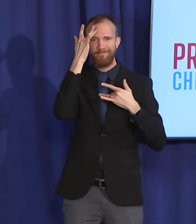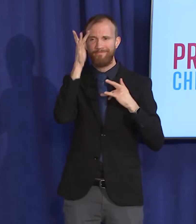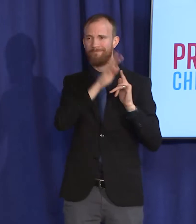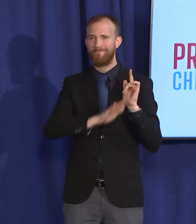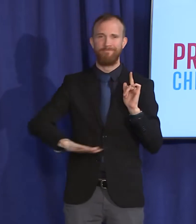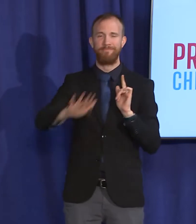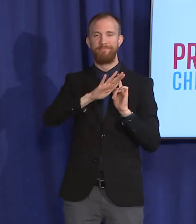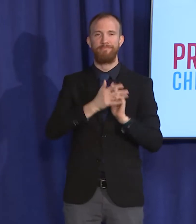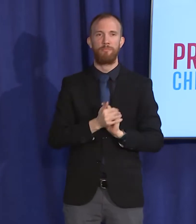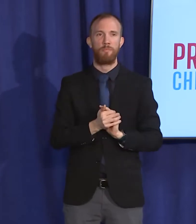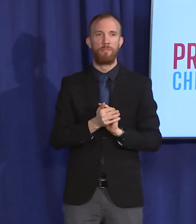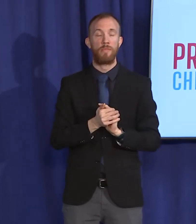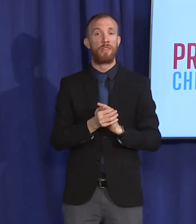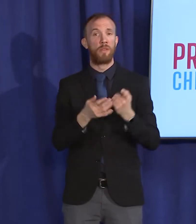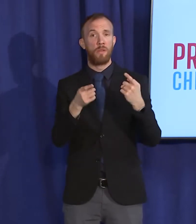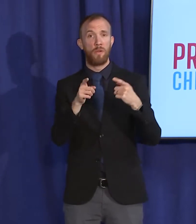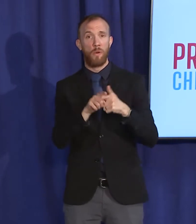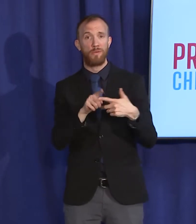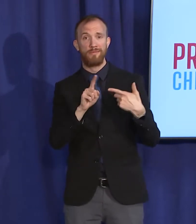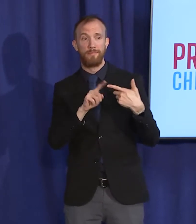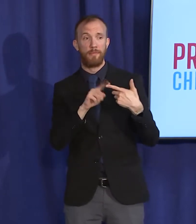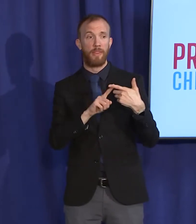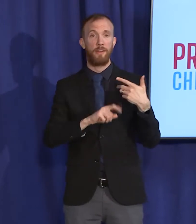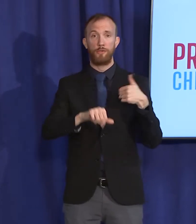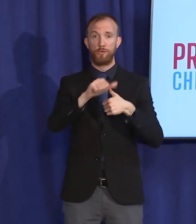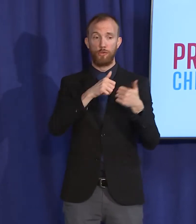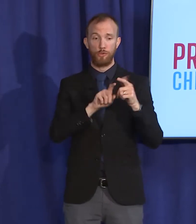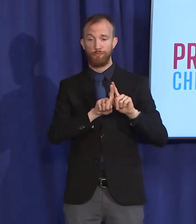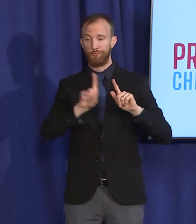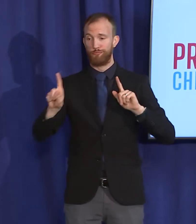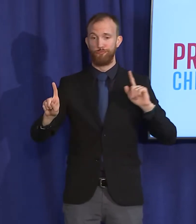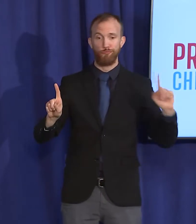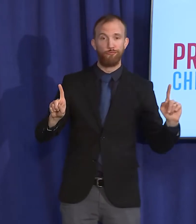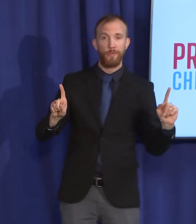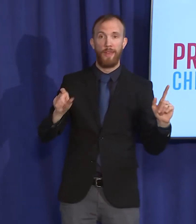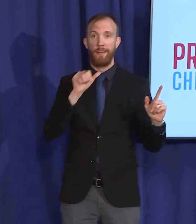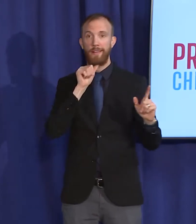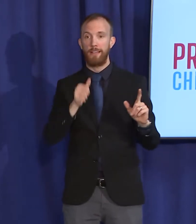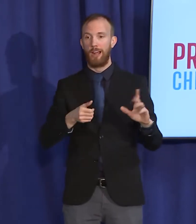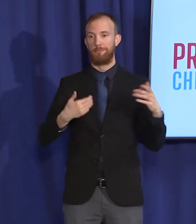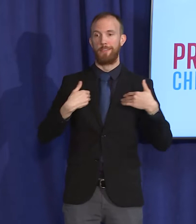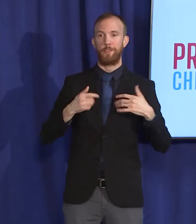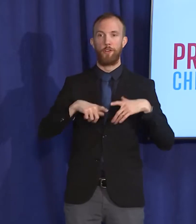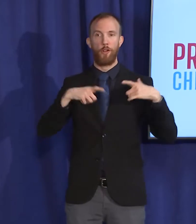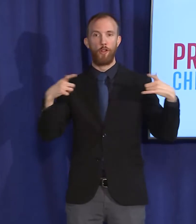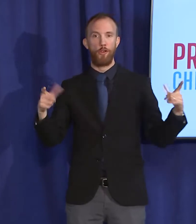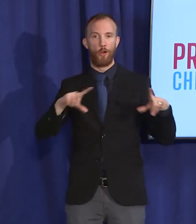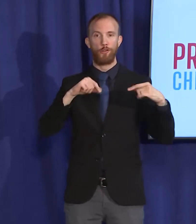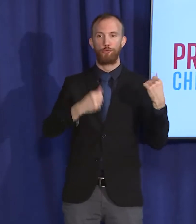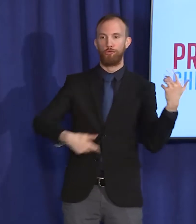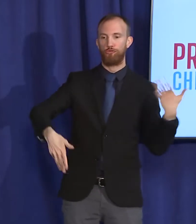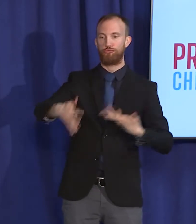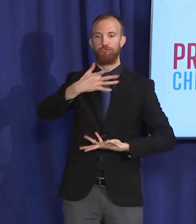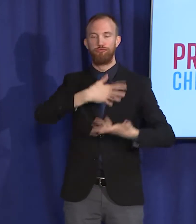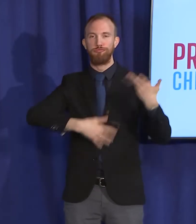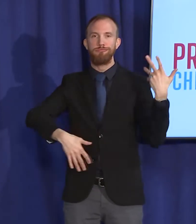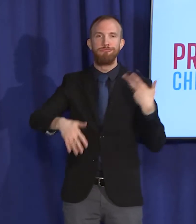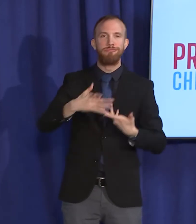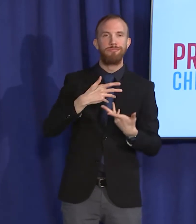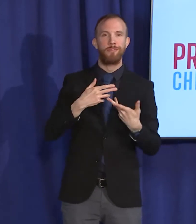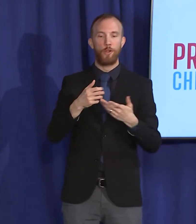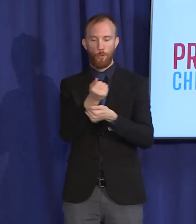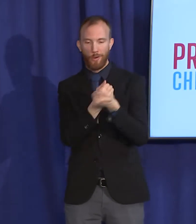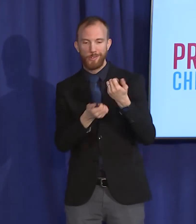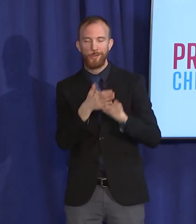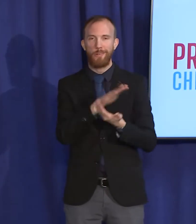continue social distancing, not gathering in large groups, wash your hands frequently, and continue to wear a mask,